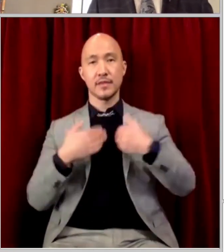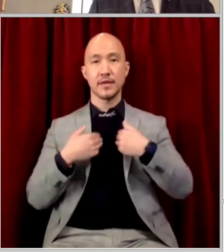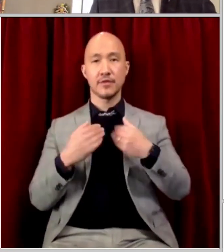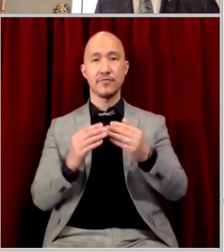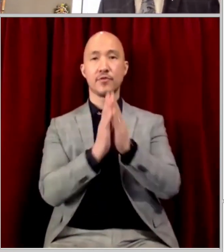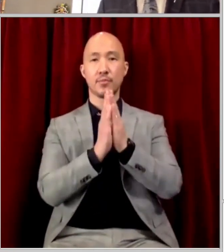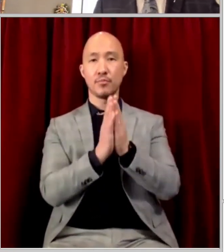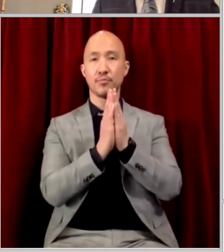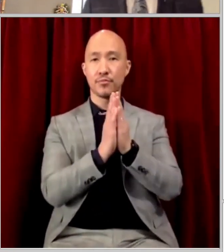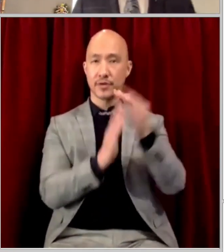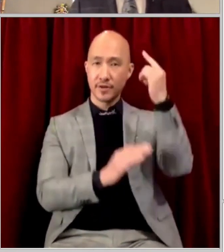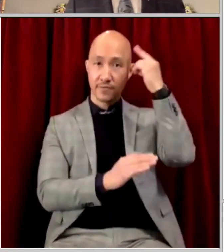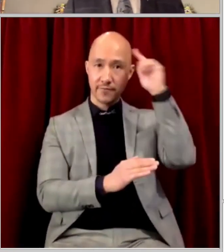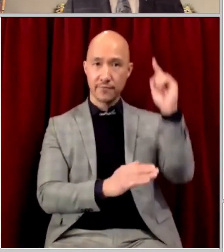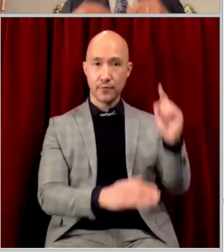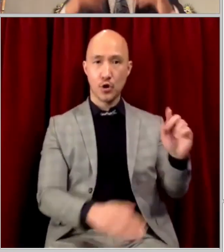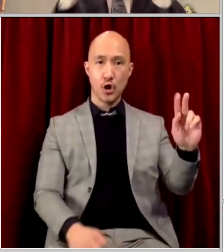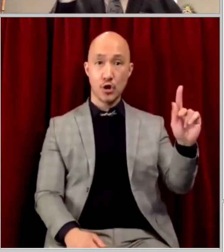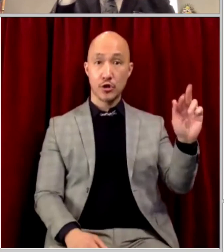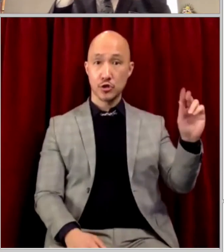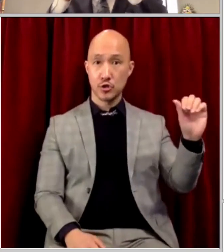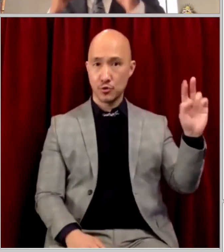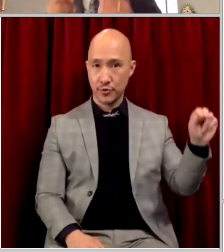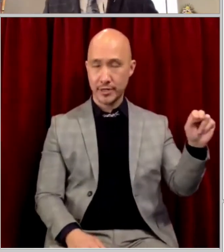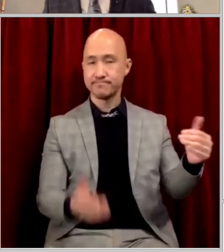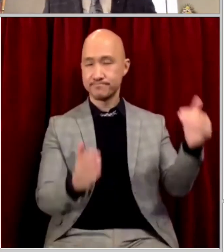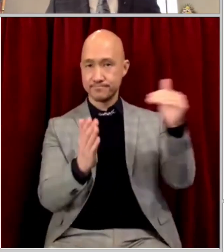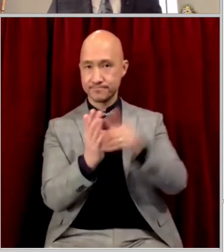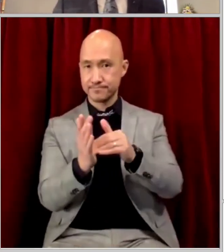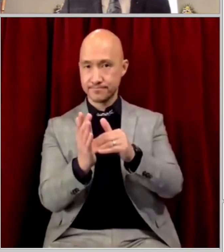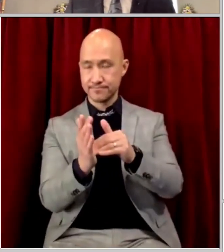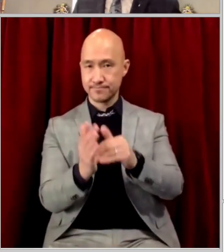the situations going on in Ukraine.